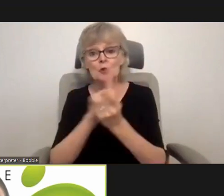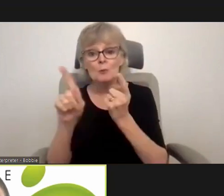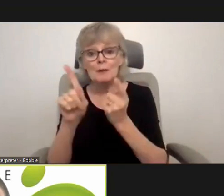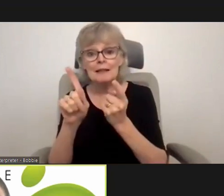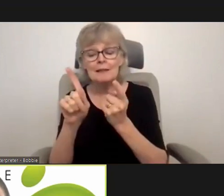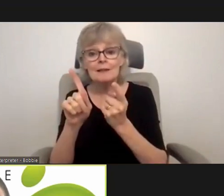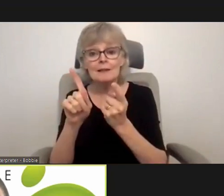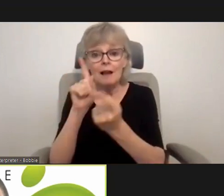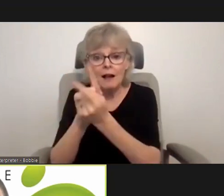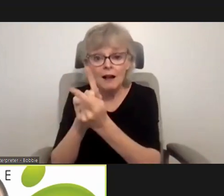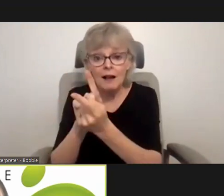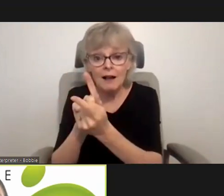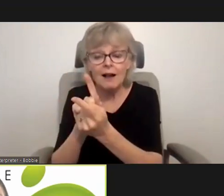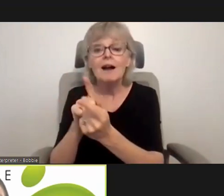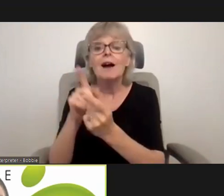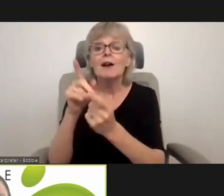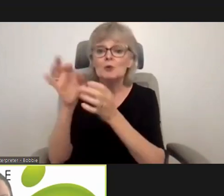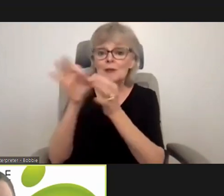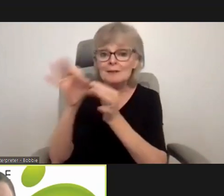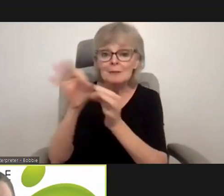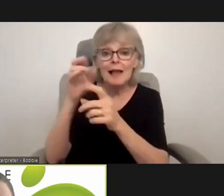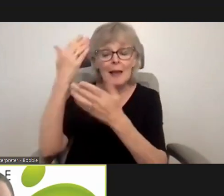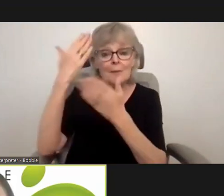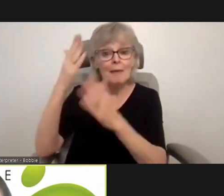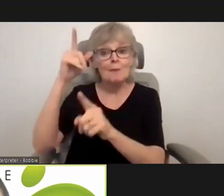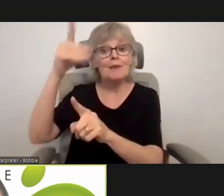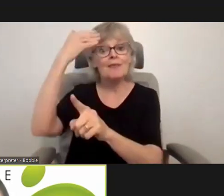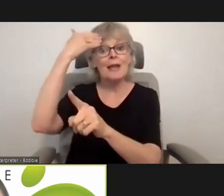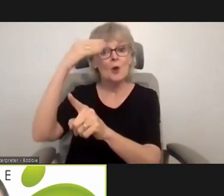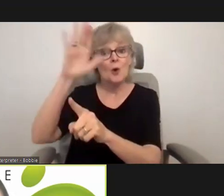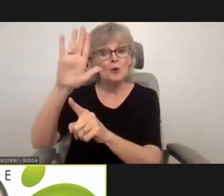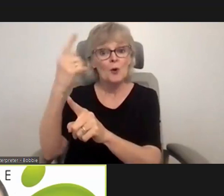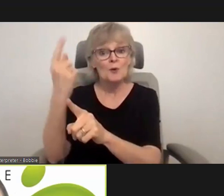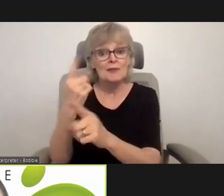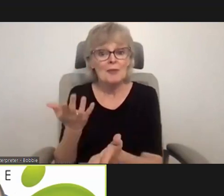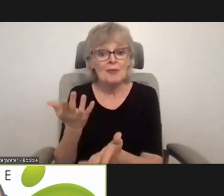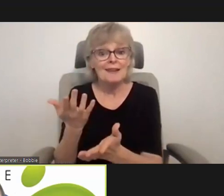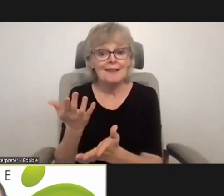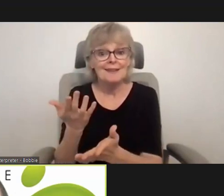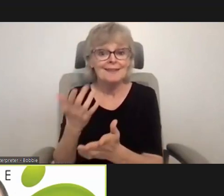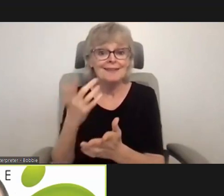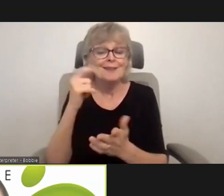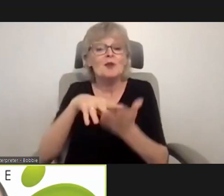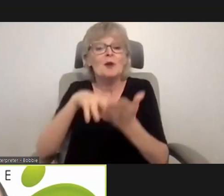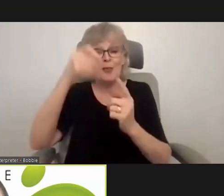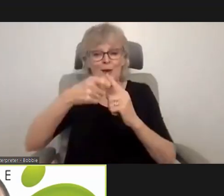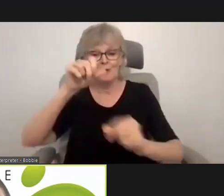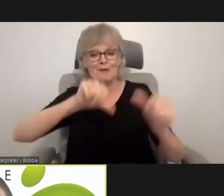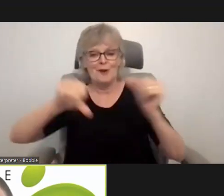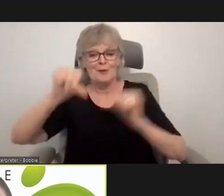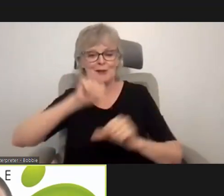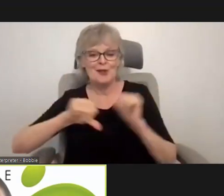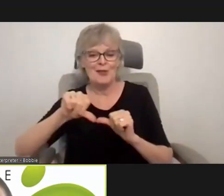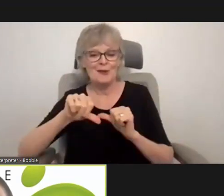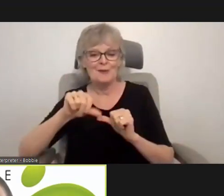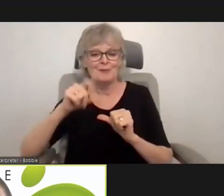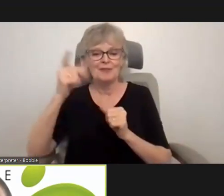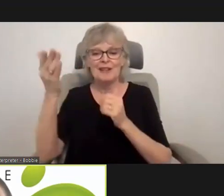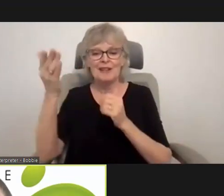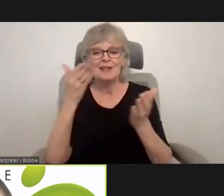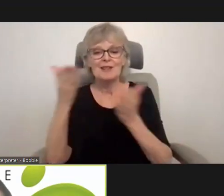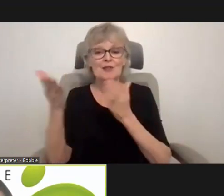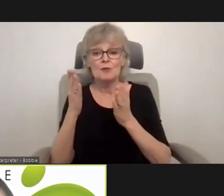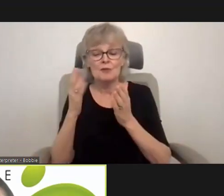don't. And if you don't get to meet them, you're never going to find that out. Service providers can't respond to a